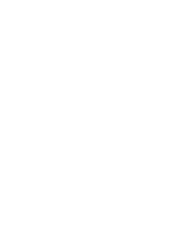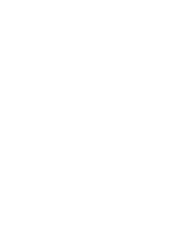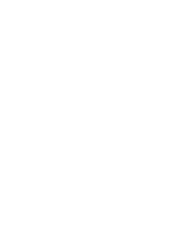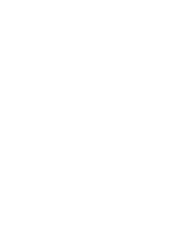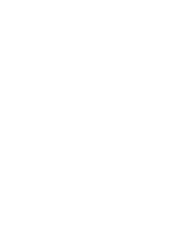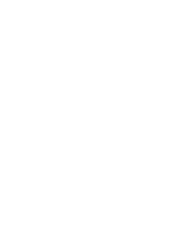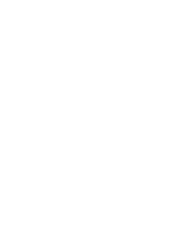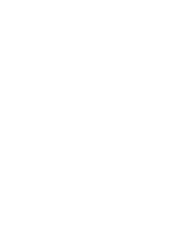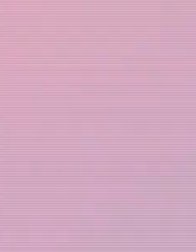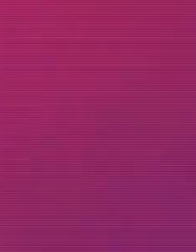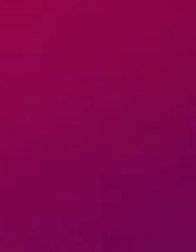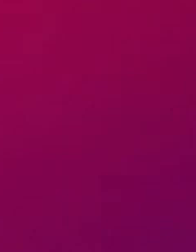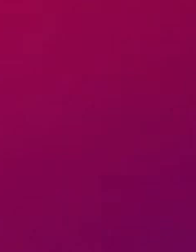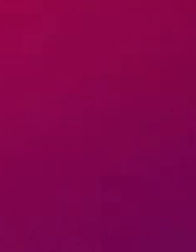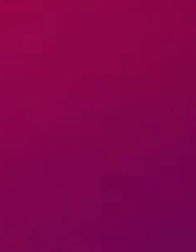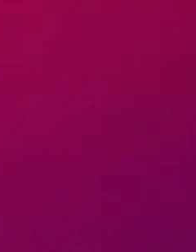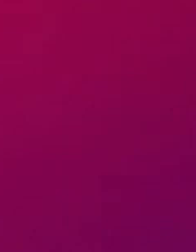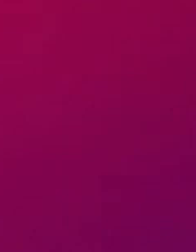Ministry of Health.